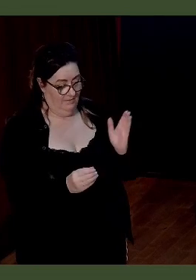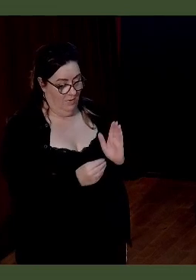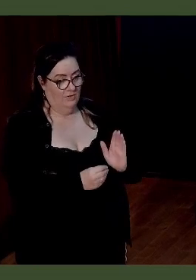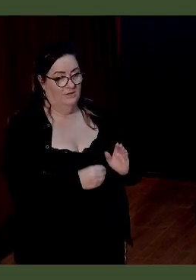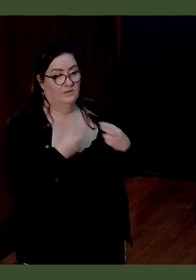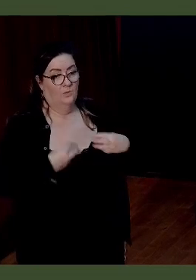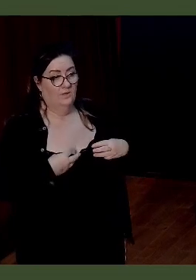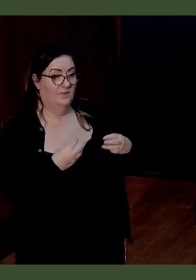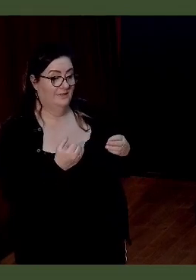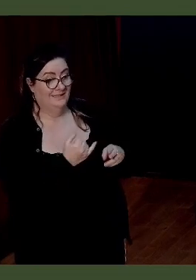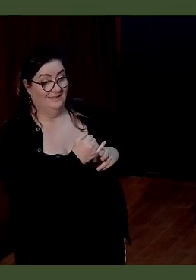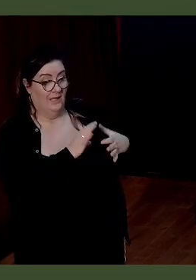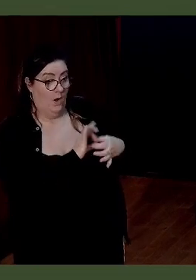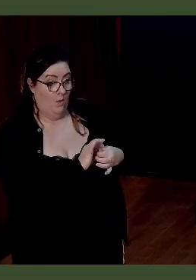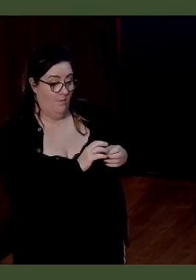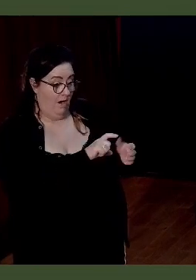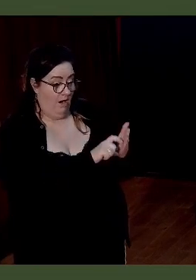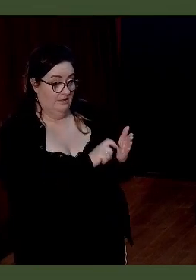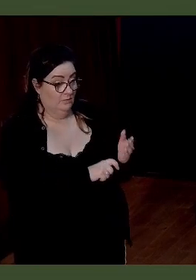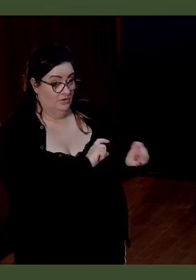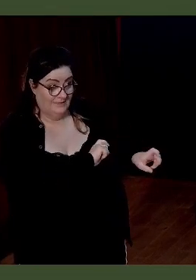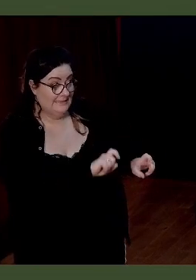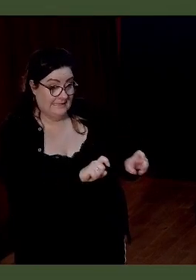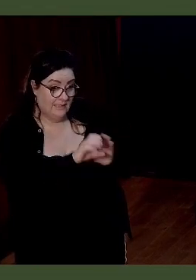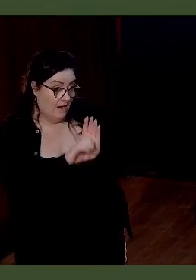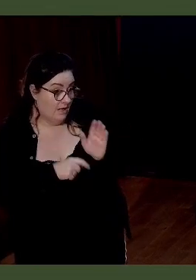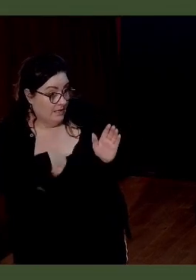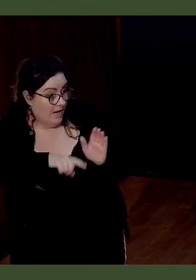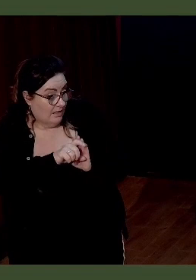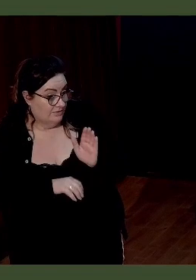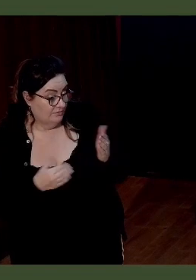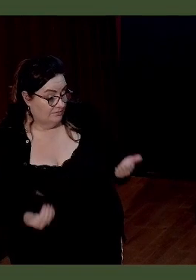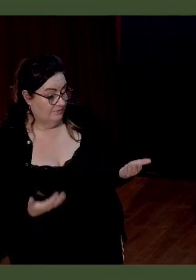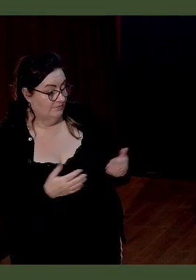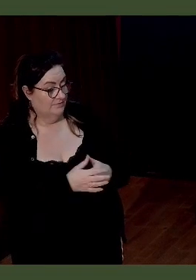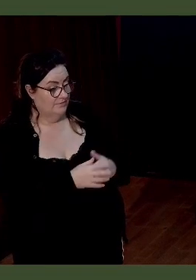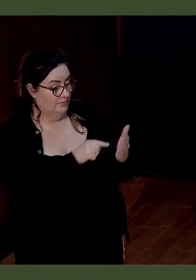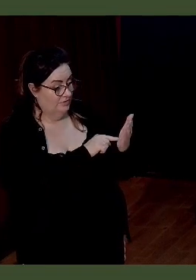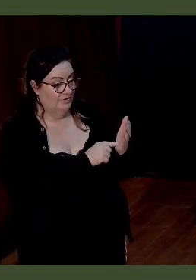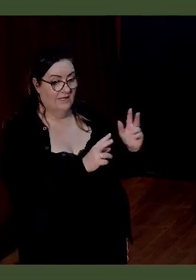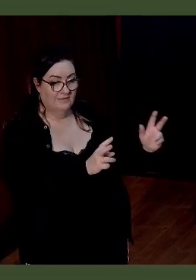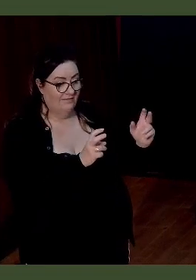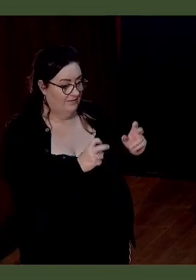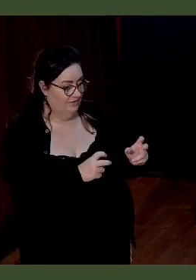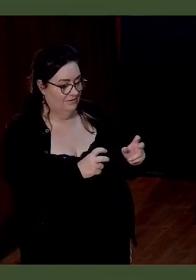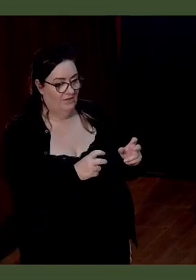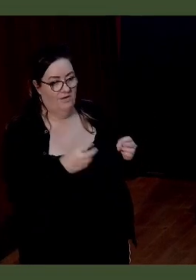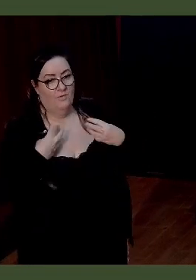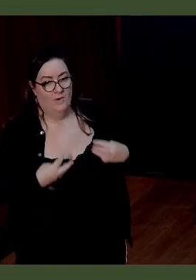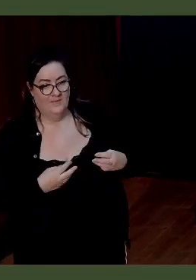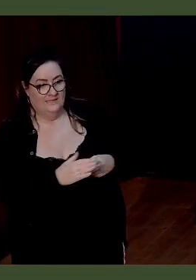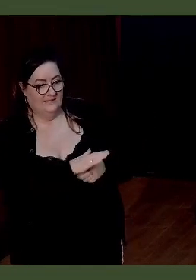insertions known as the Women in the Home articles, which of course are still in our constitution, which are essentially prescriptive definitions of women's place